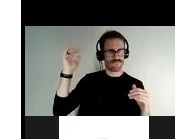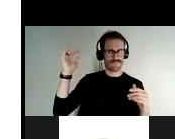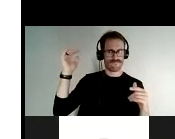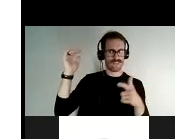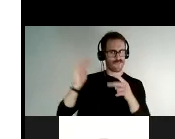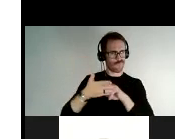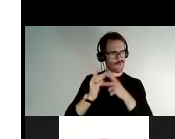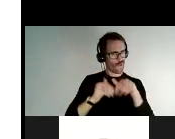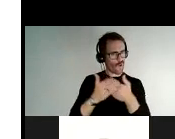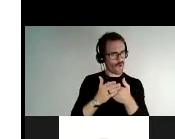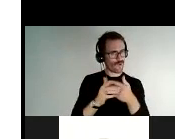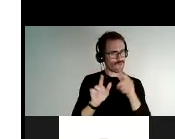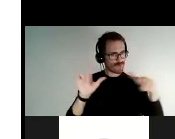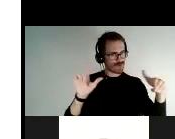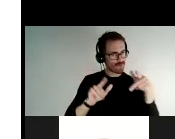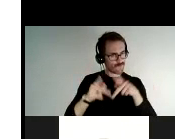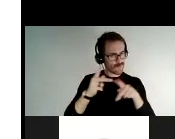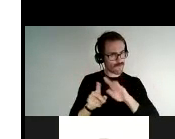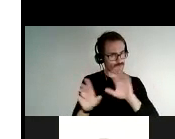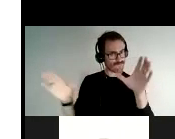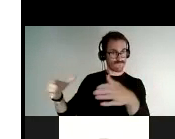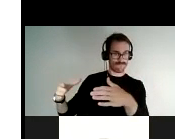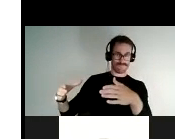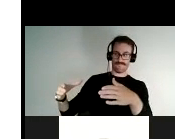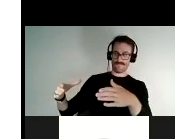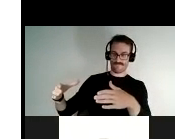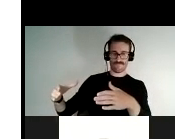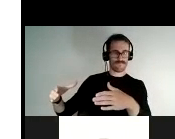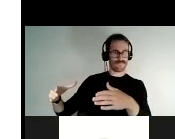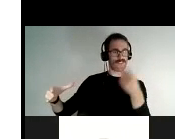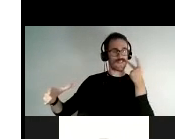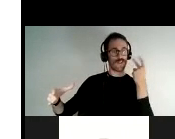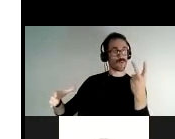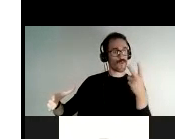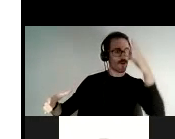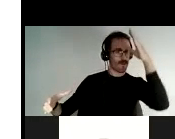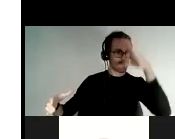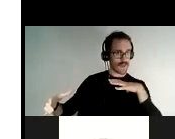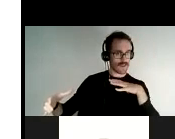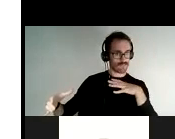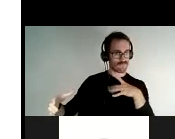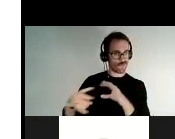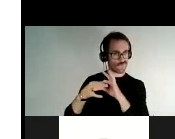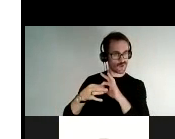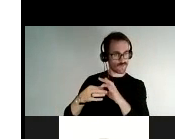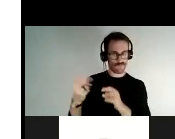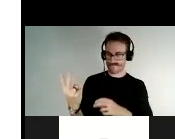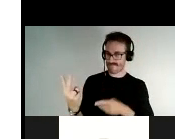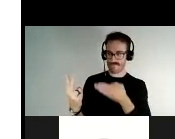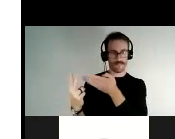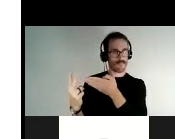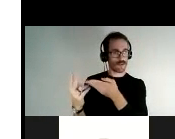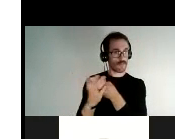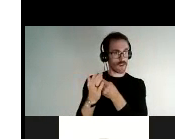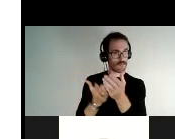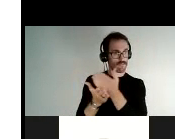one, they're looking at often 2 male salaries together and thinking, oh, we